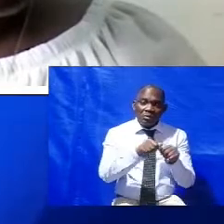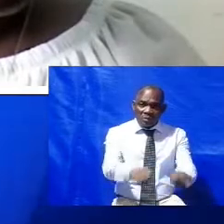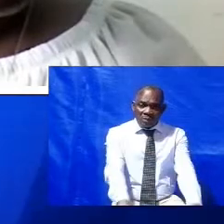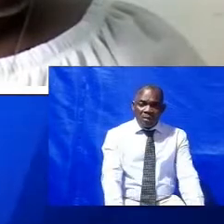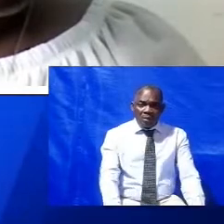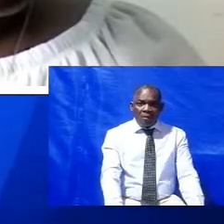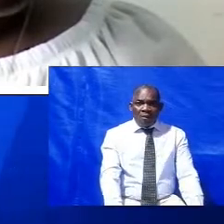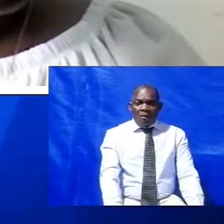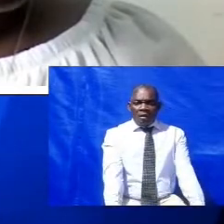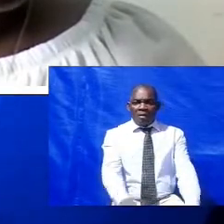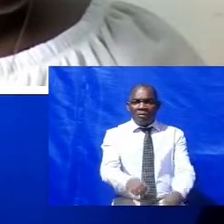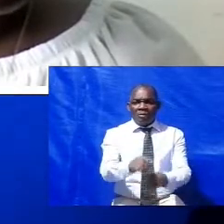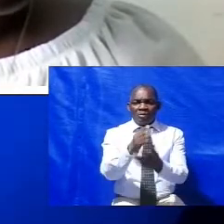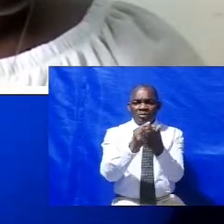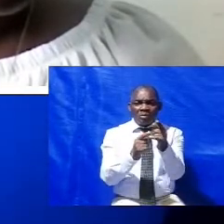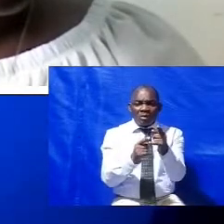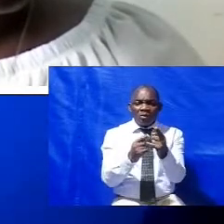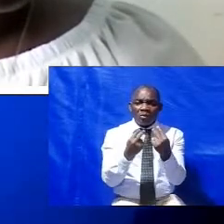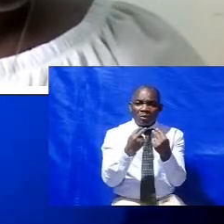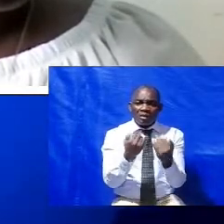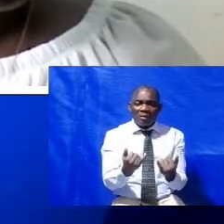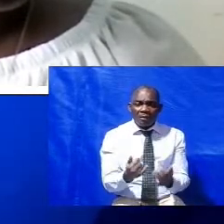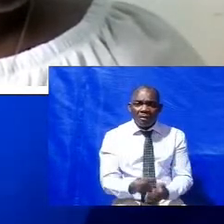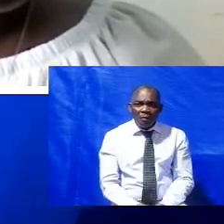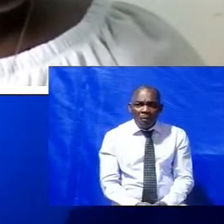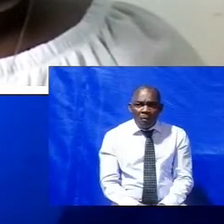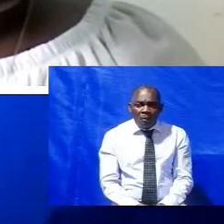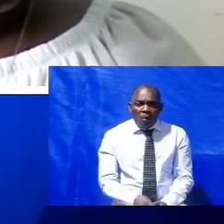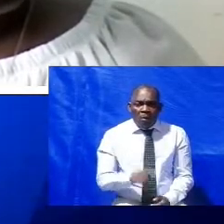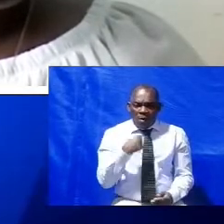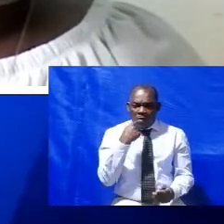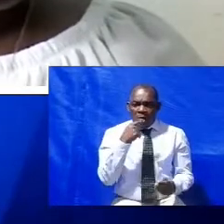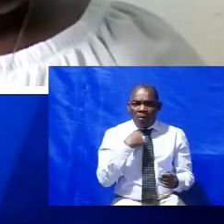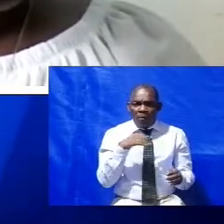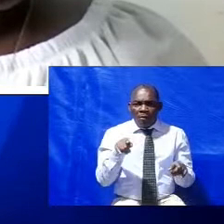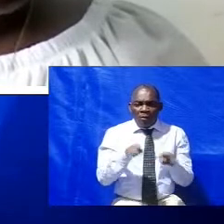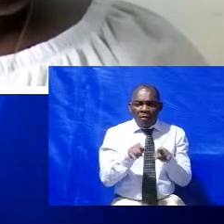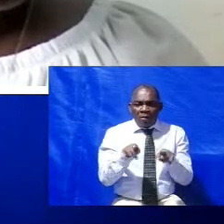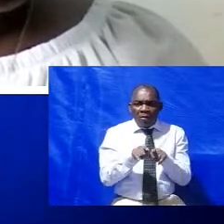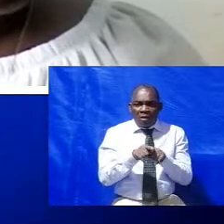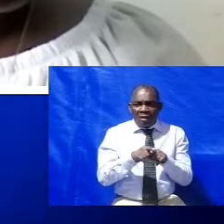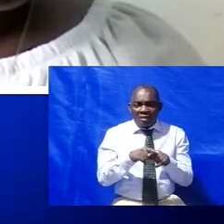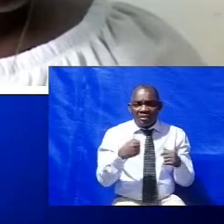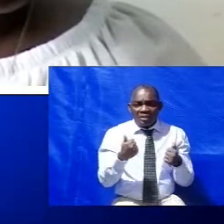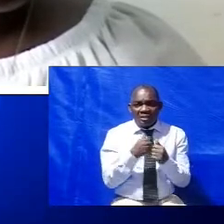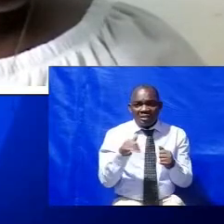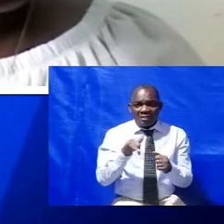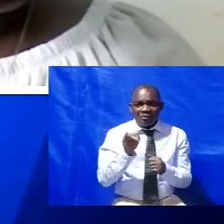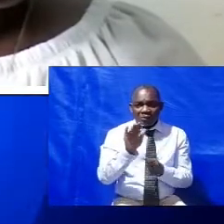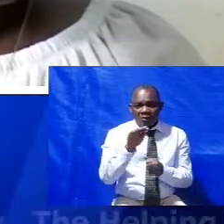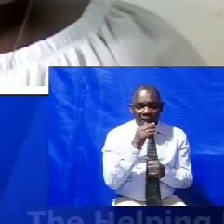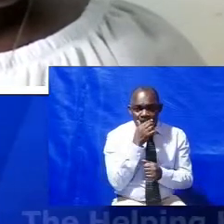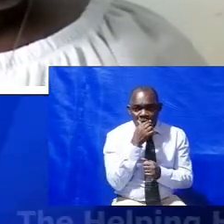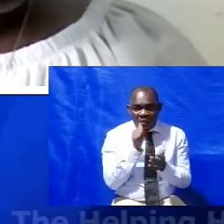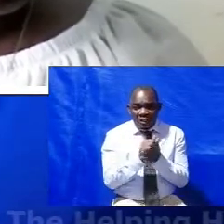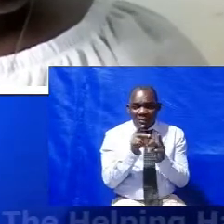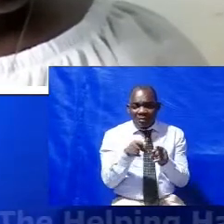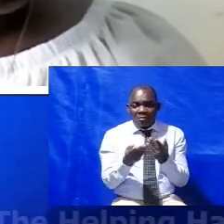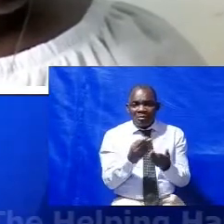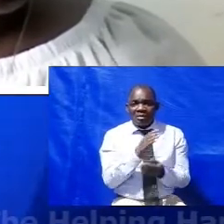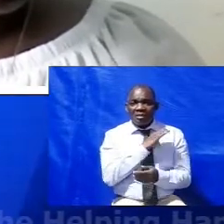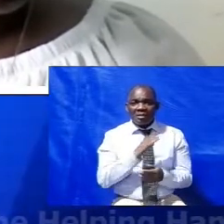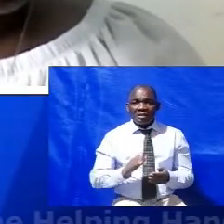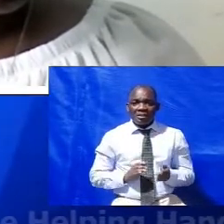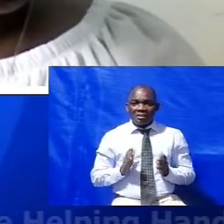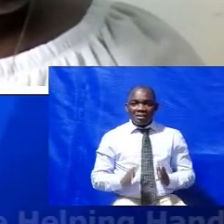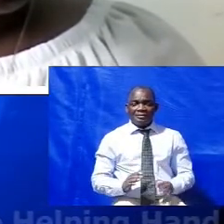you on? Because I'm looking at somebody watching us now, having challenges with mental health issues, and the